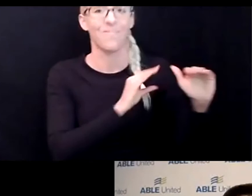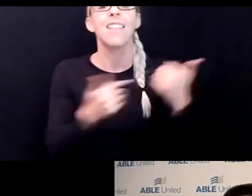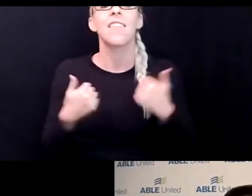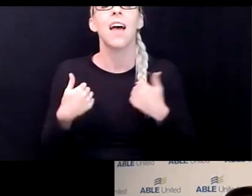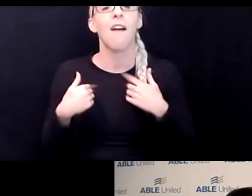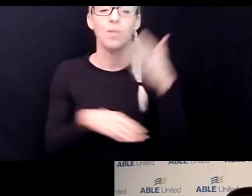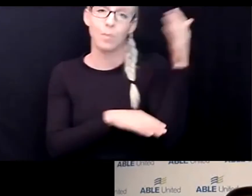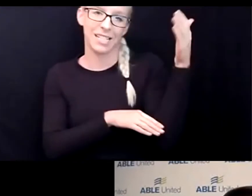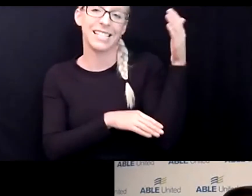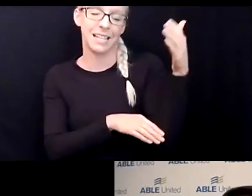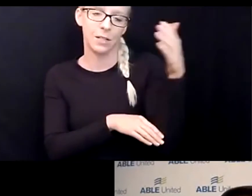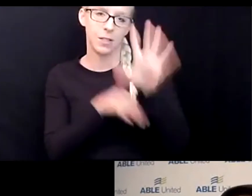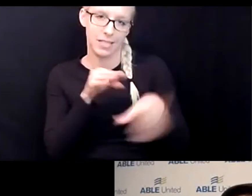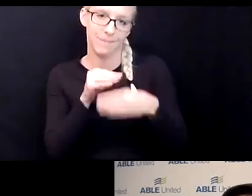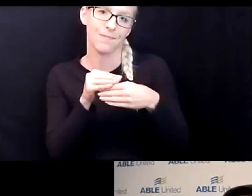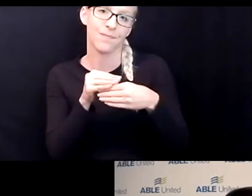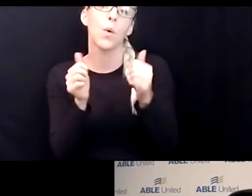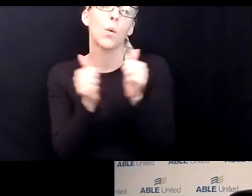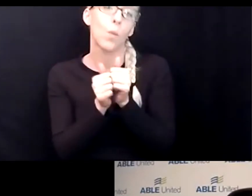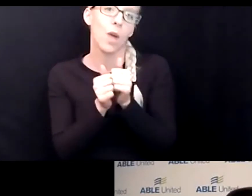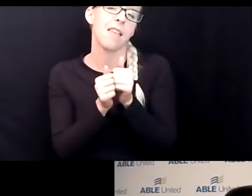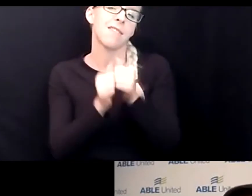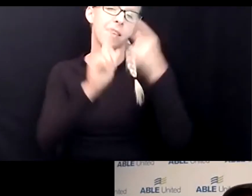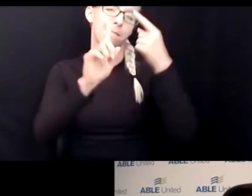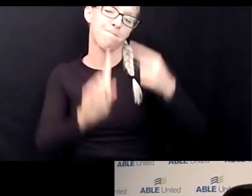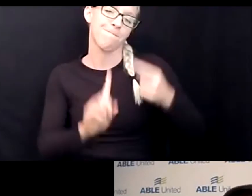presentations along with some key takeaways from some of our other